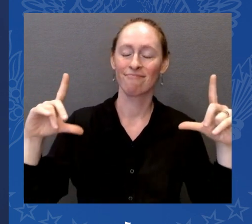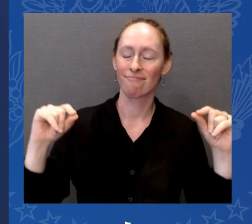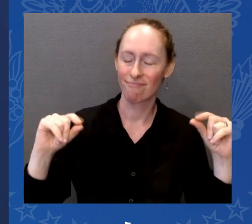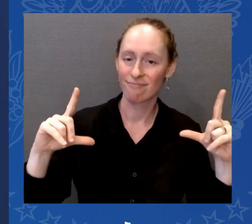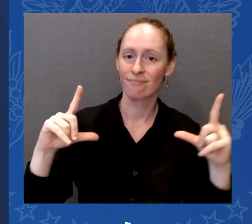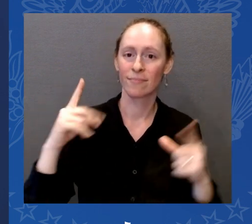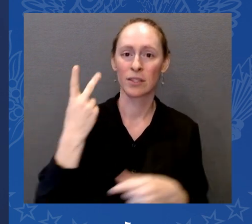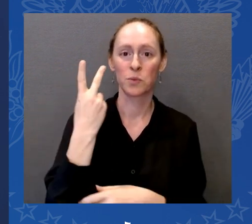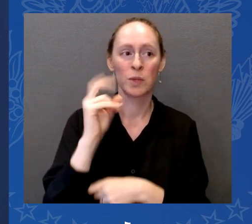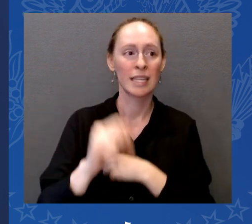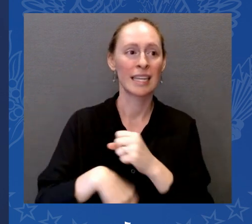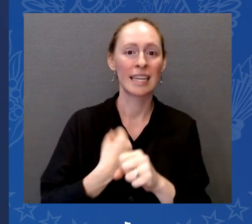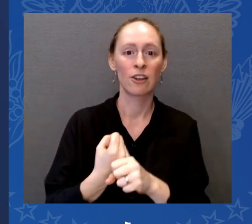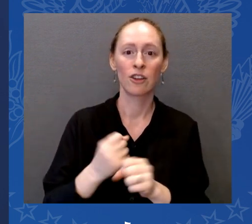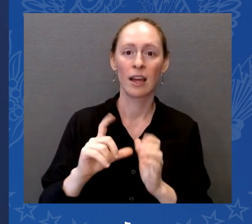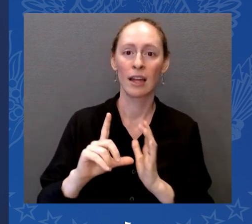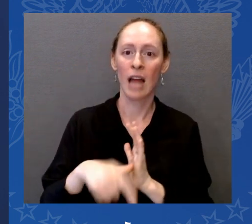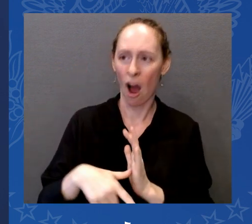kept.